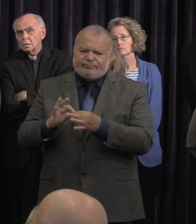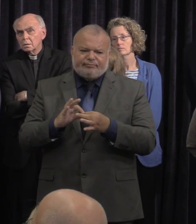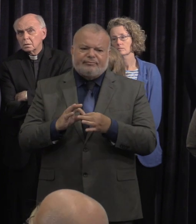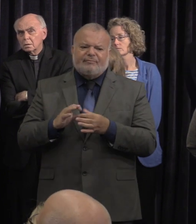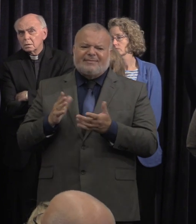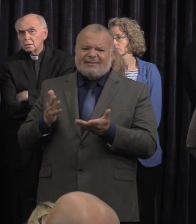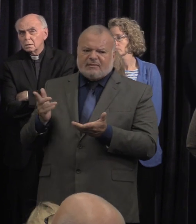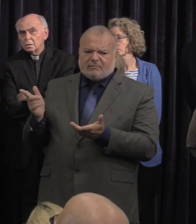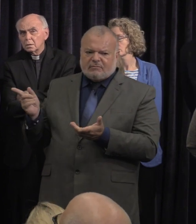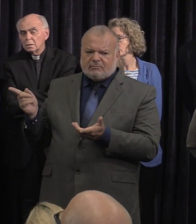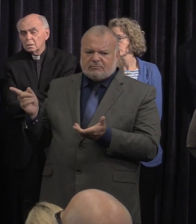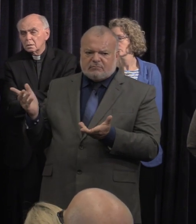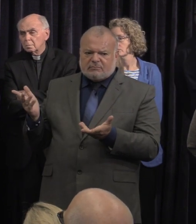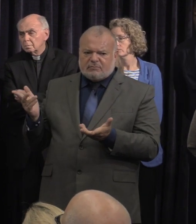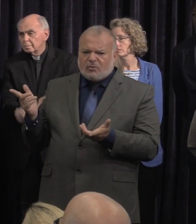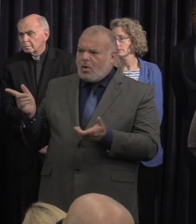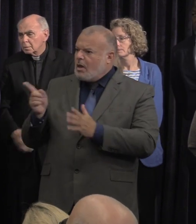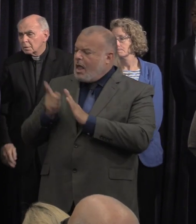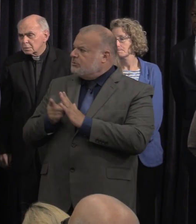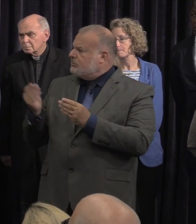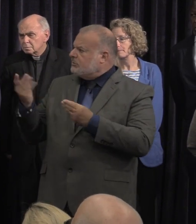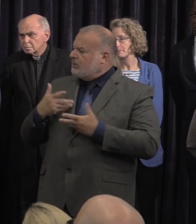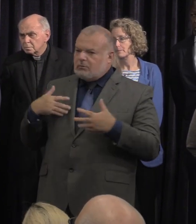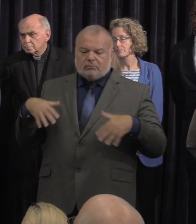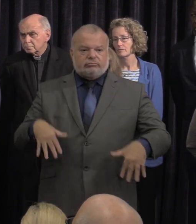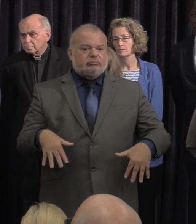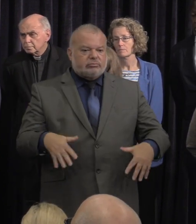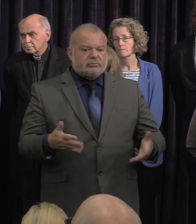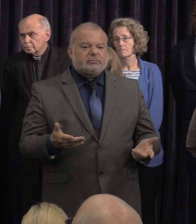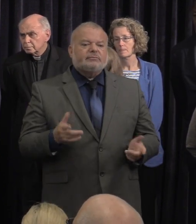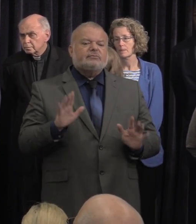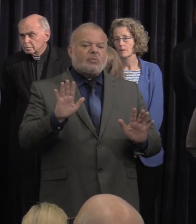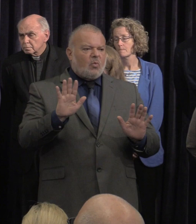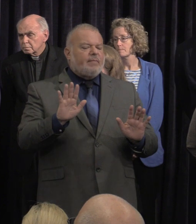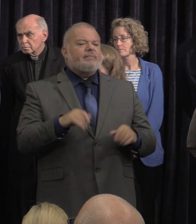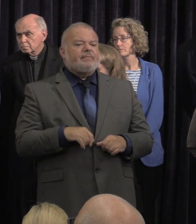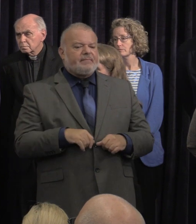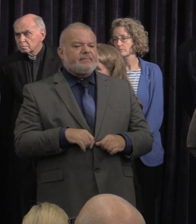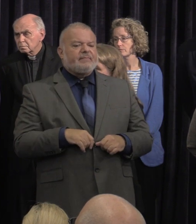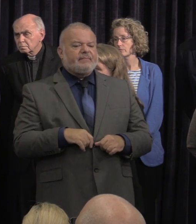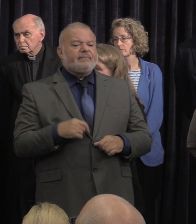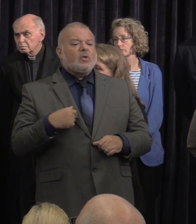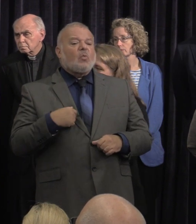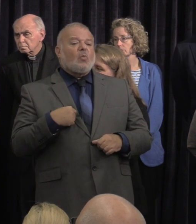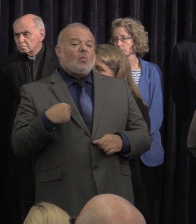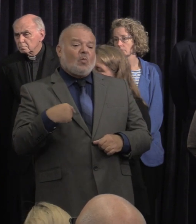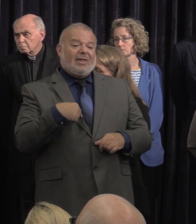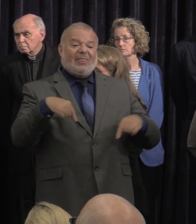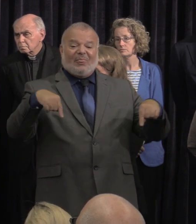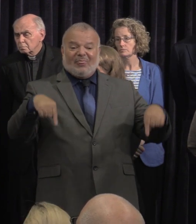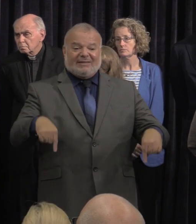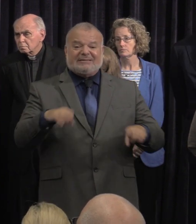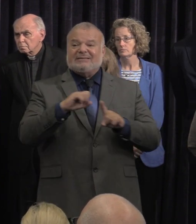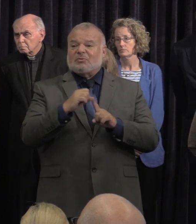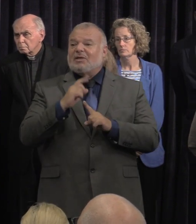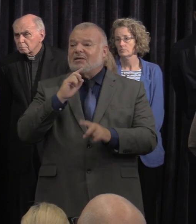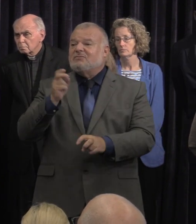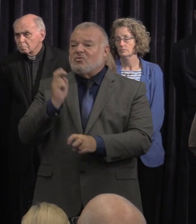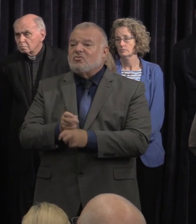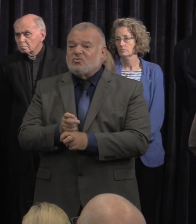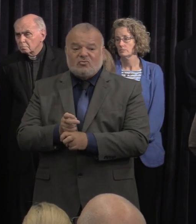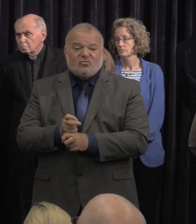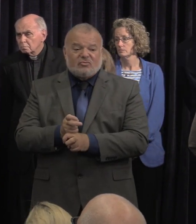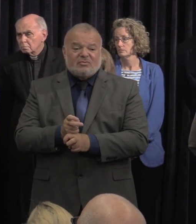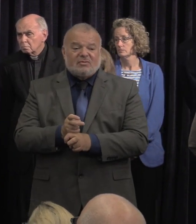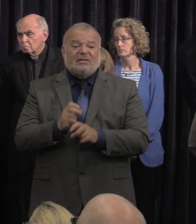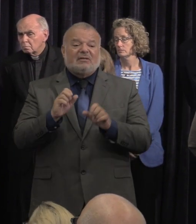Well, I think that we've had wonderful partnerships with the more than 80 communities that we're in. This is a hard situation. It's a challenging situation. Just